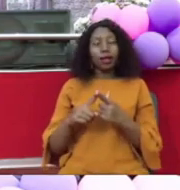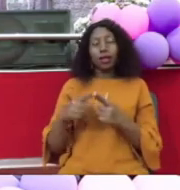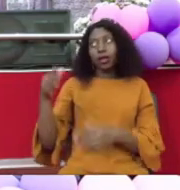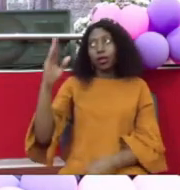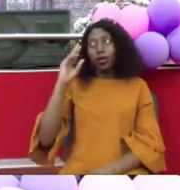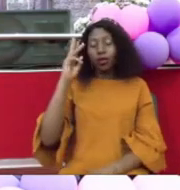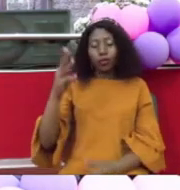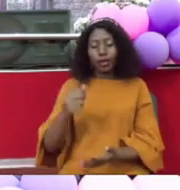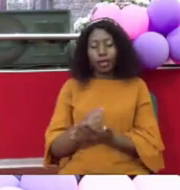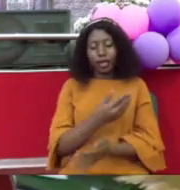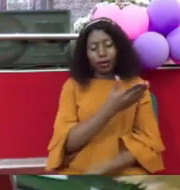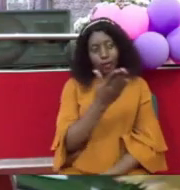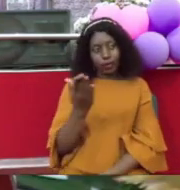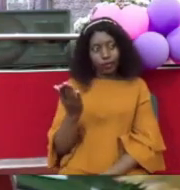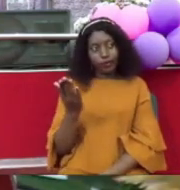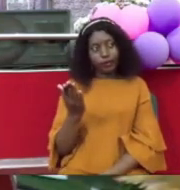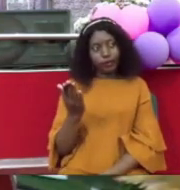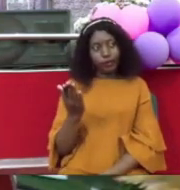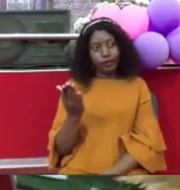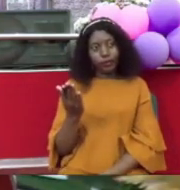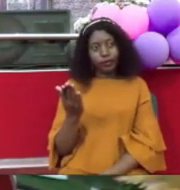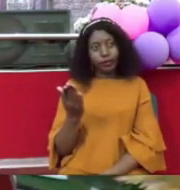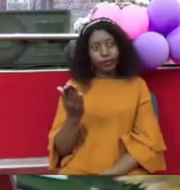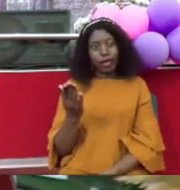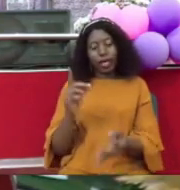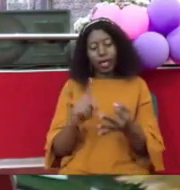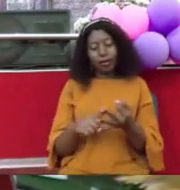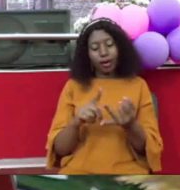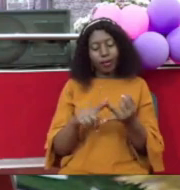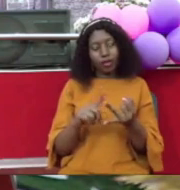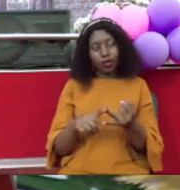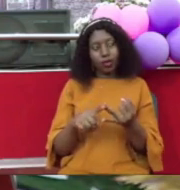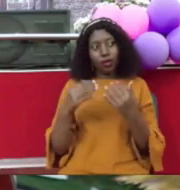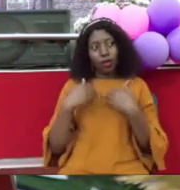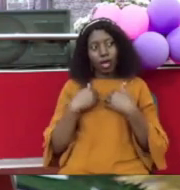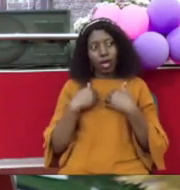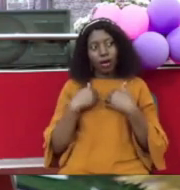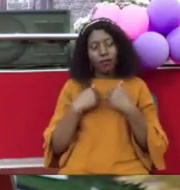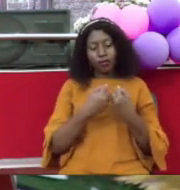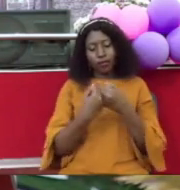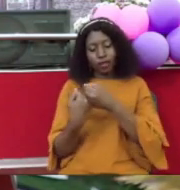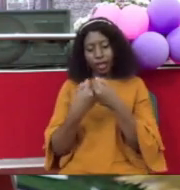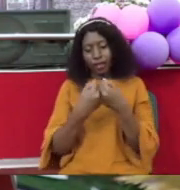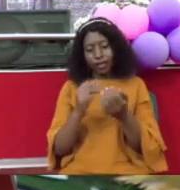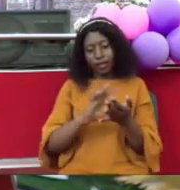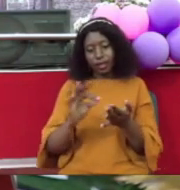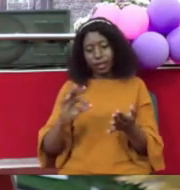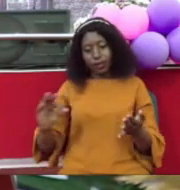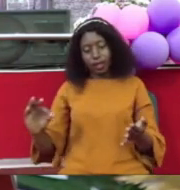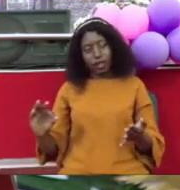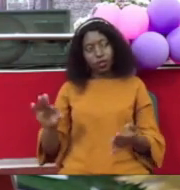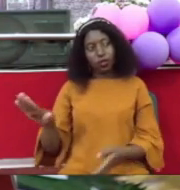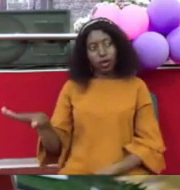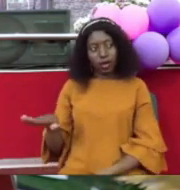kuweza kuzishughulikia. But there are also storms in the spiritual realm. Lakini pia panazo mawimbi katika hali ya kiroho.